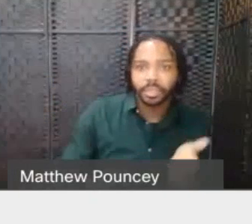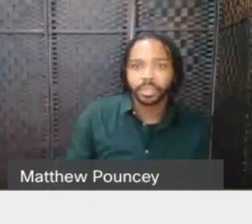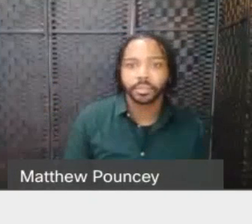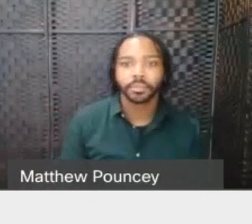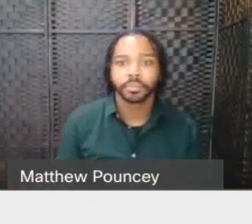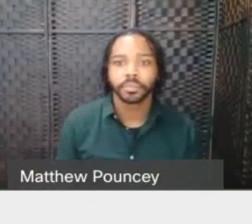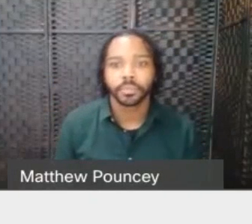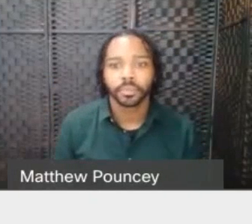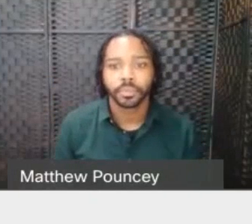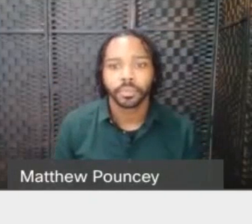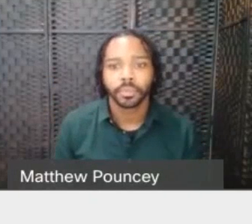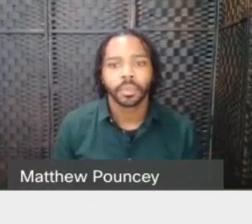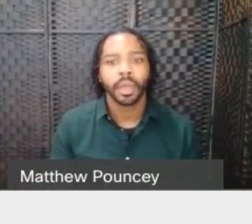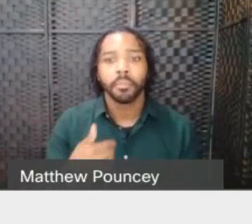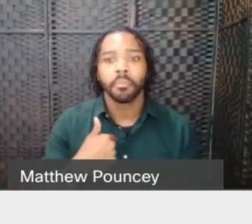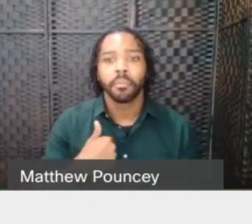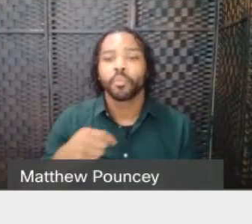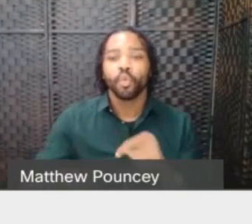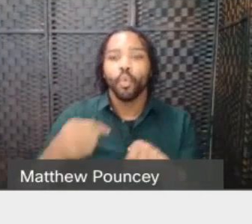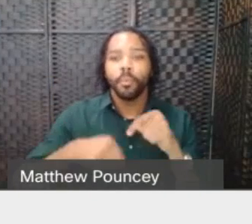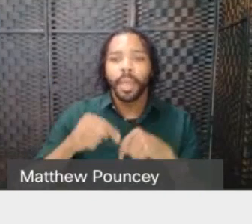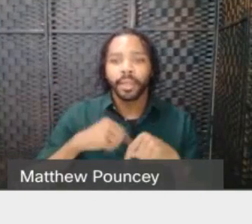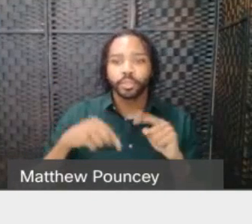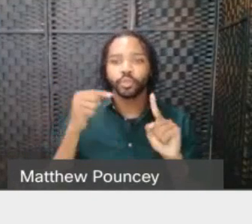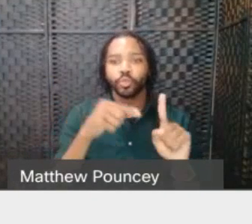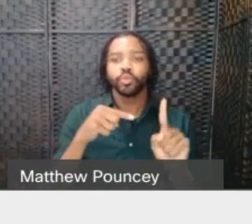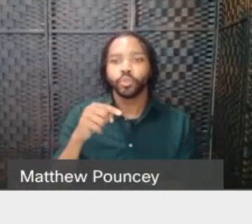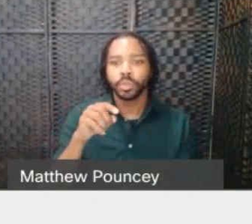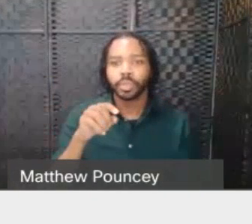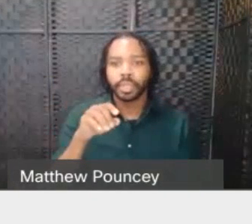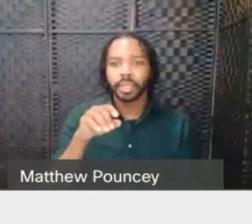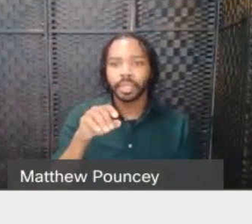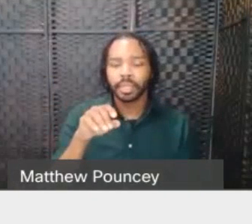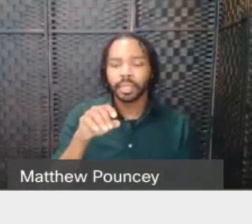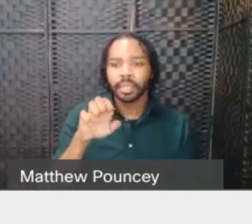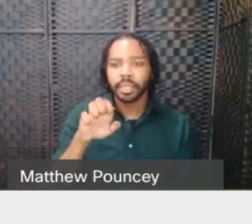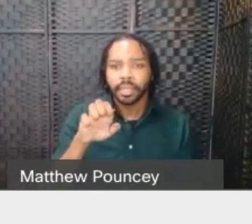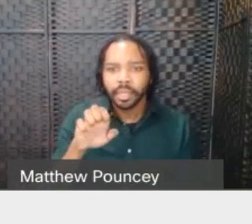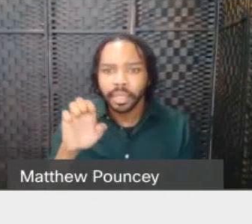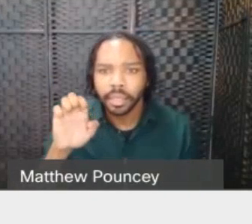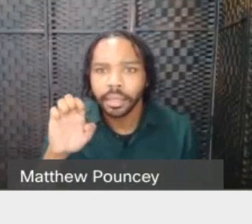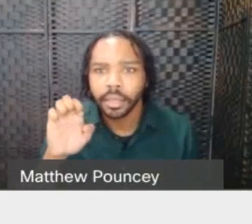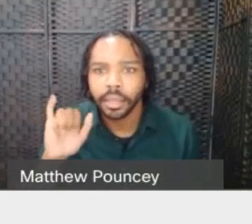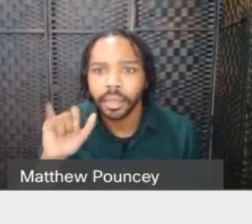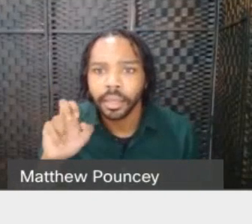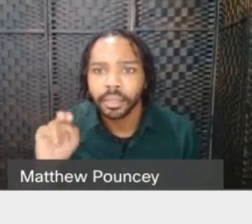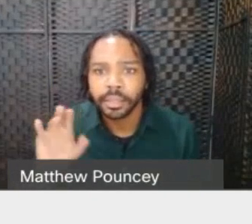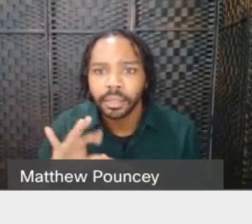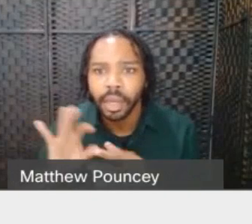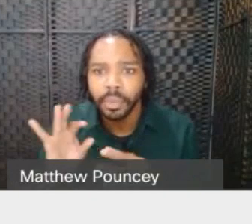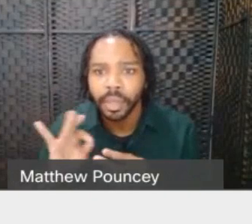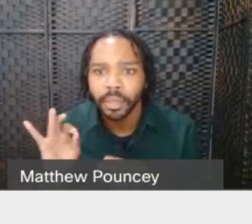I'm going to go back to Ian's point. I'm sorry. Will there be some written instructions on the submission process on everything that was just